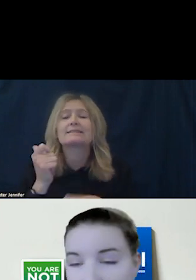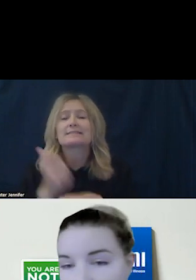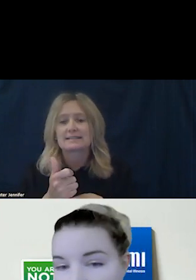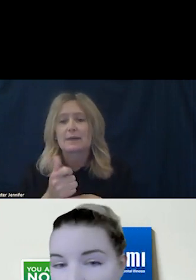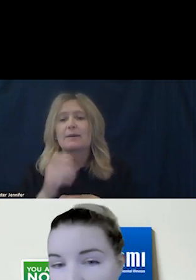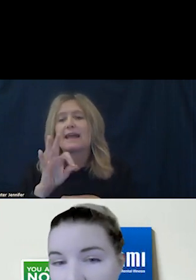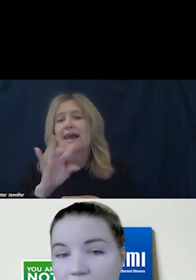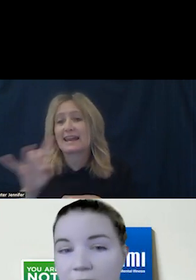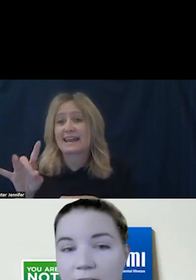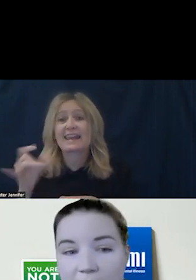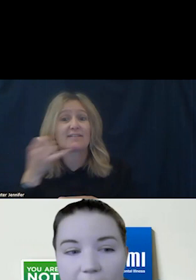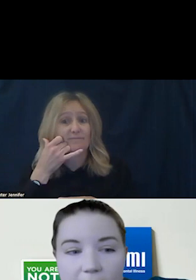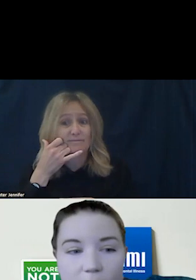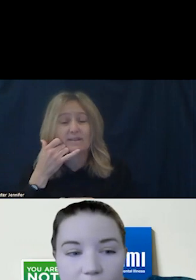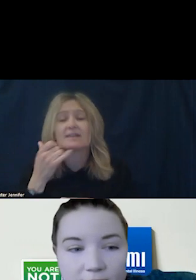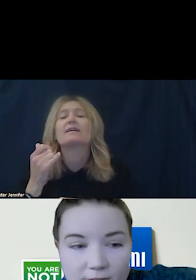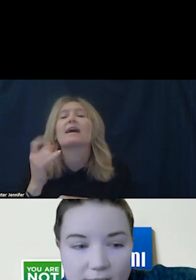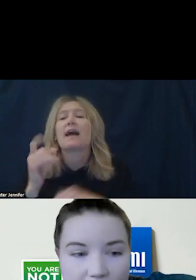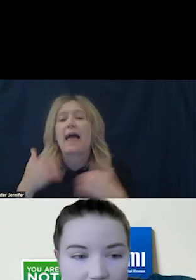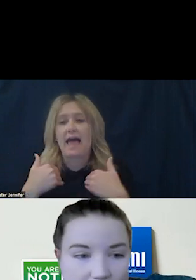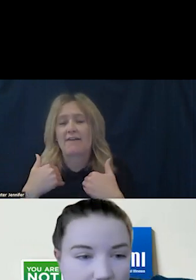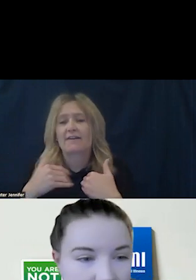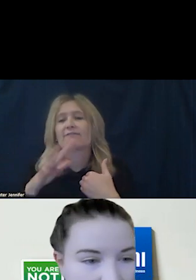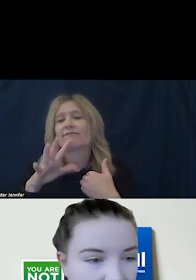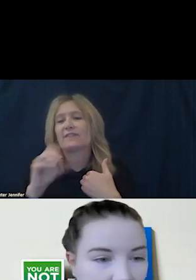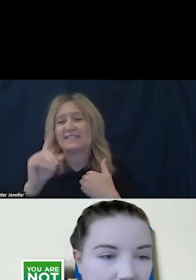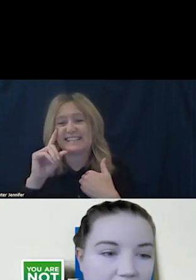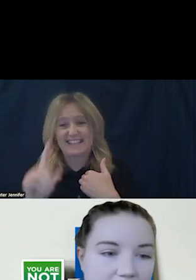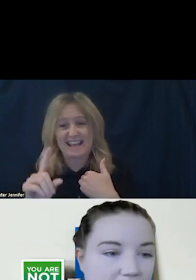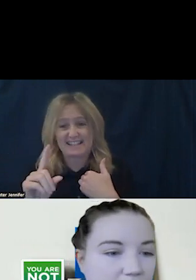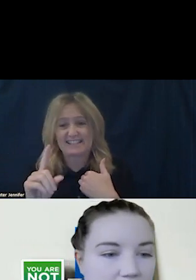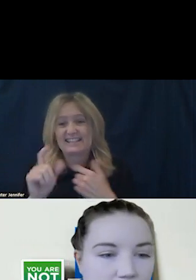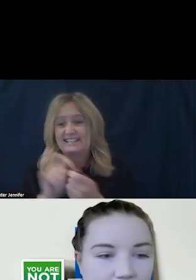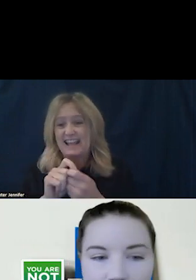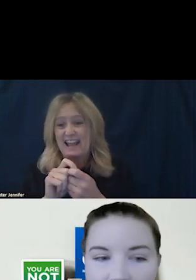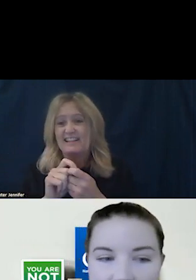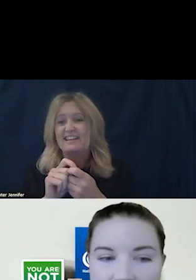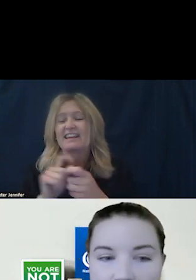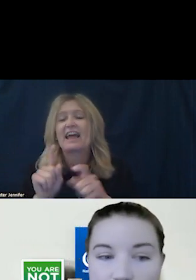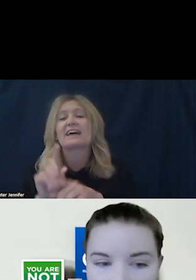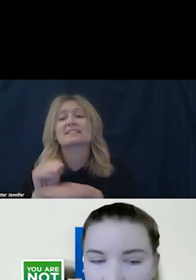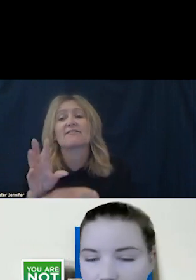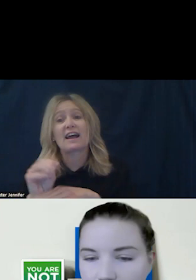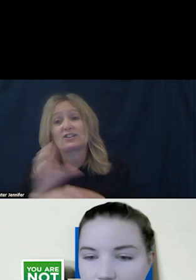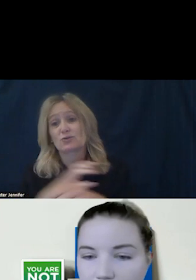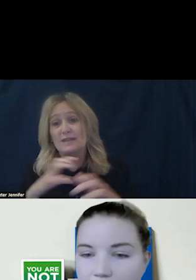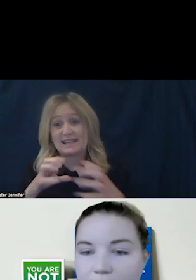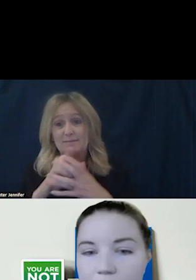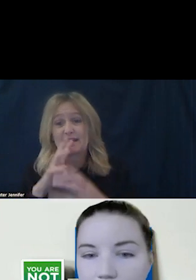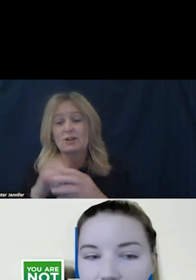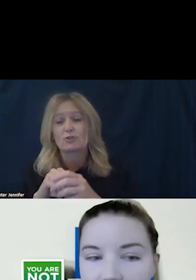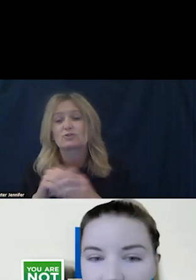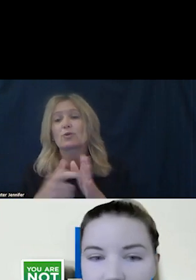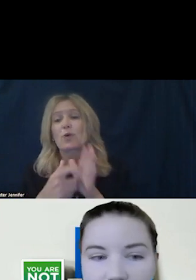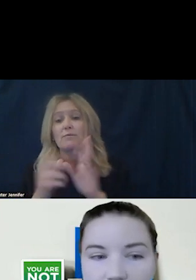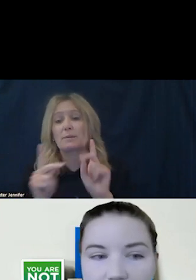988 telecommunications fee at a level of 50 cents exactly. Has that advisory committee, which includes a requirement for